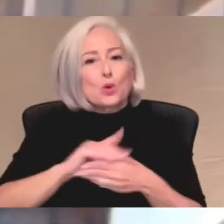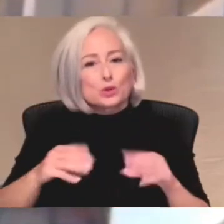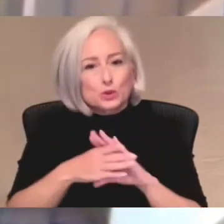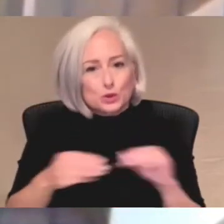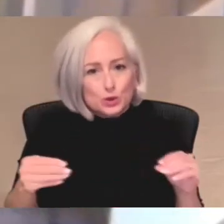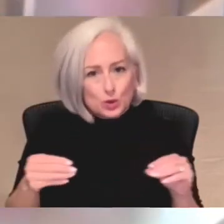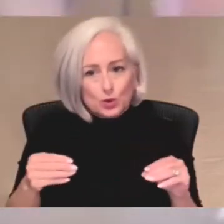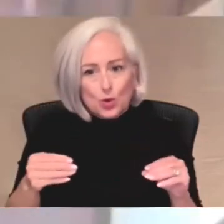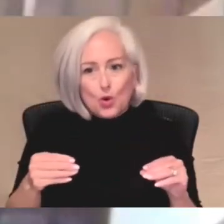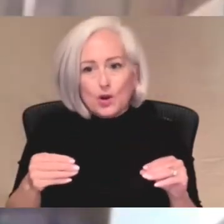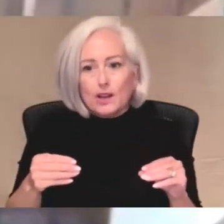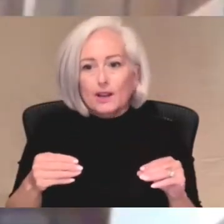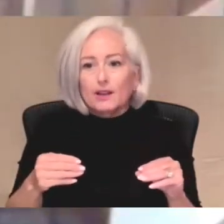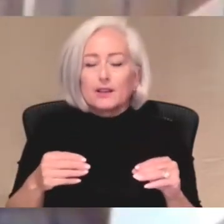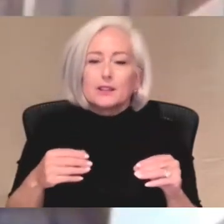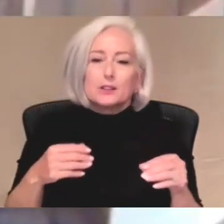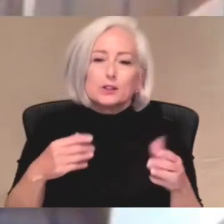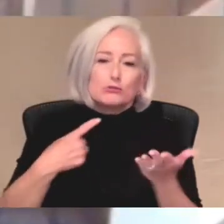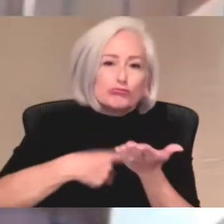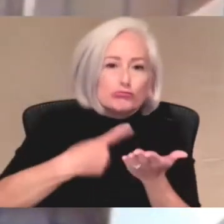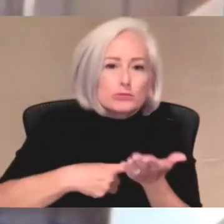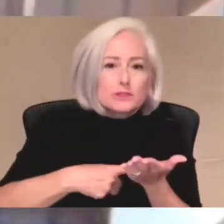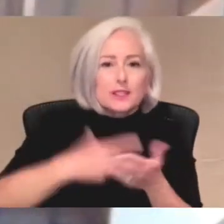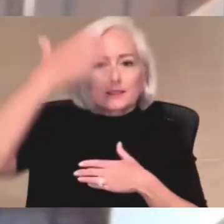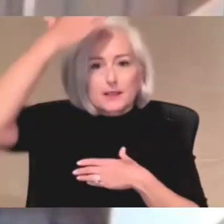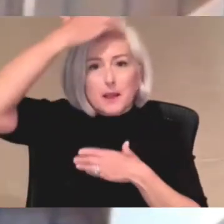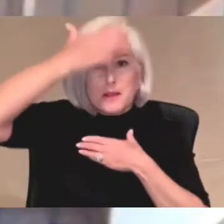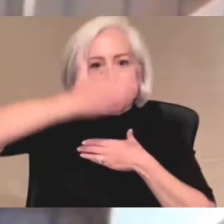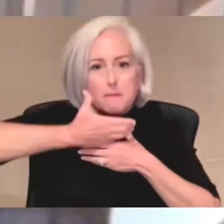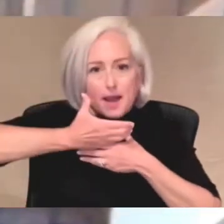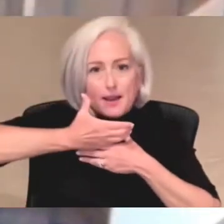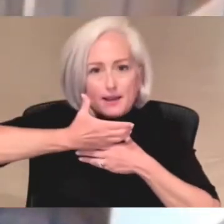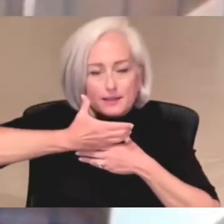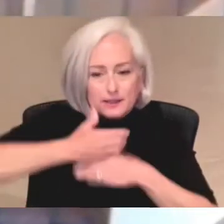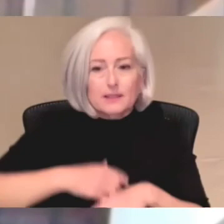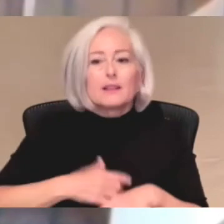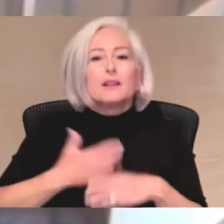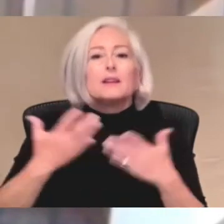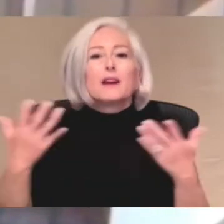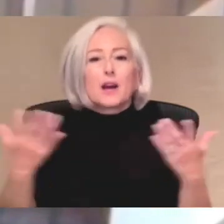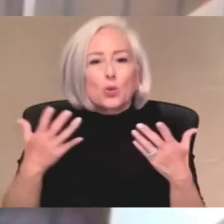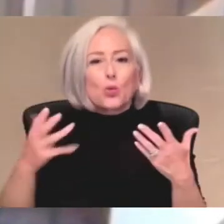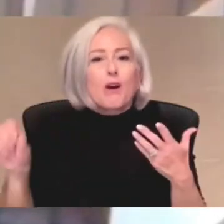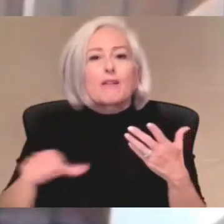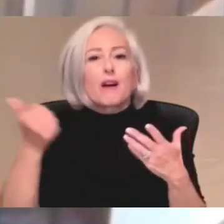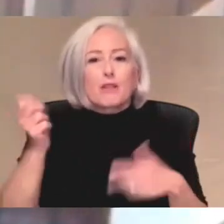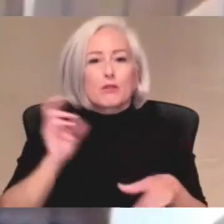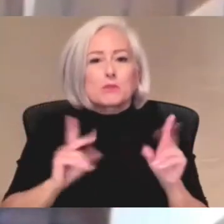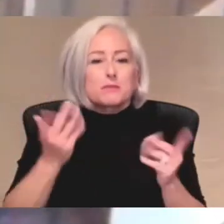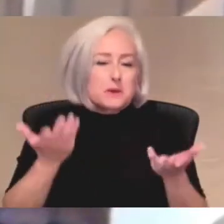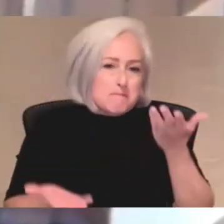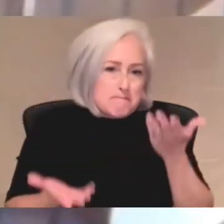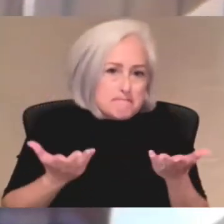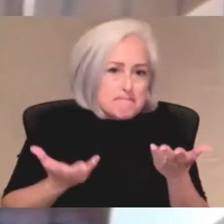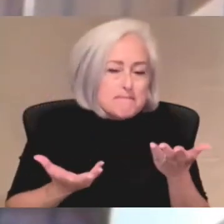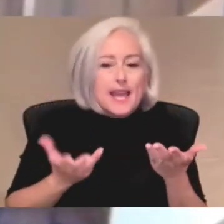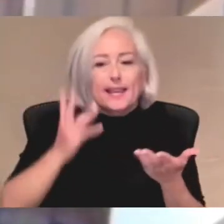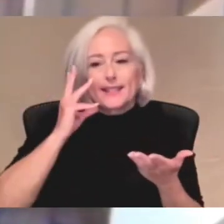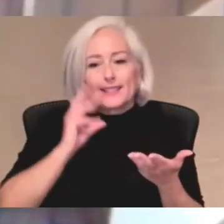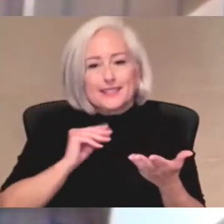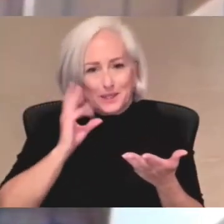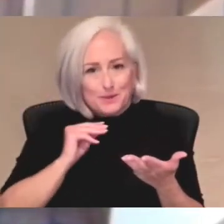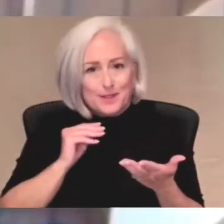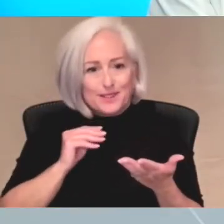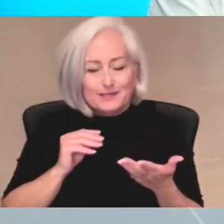mask, and to show others that are going to go through this experience that there's nothing to